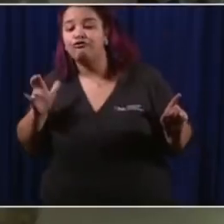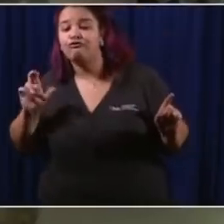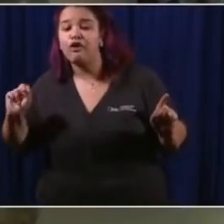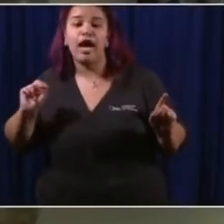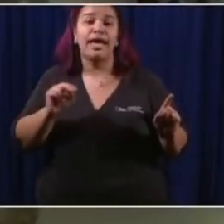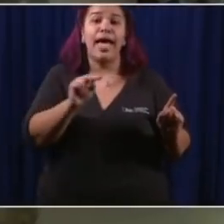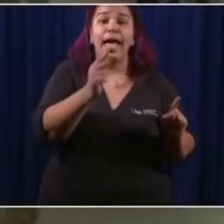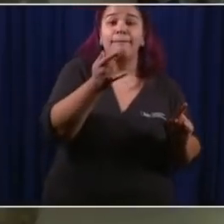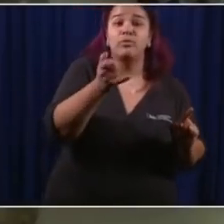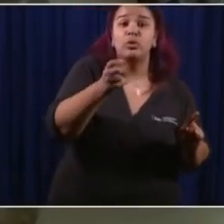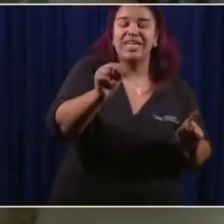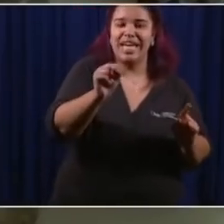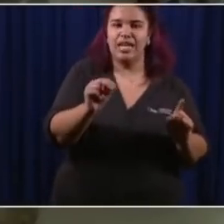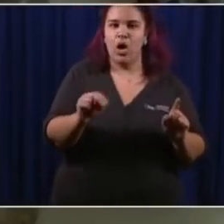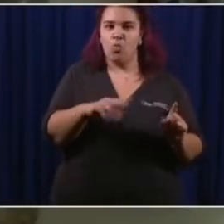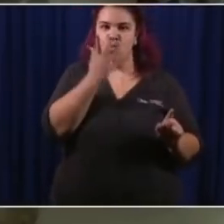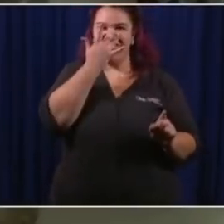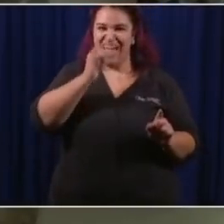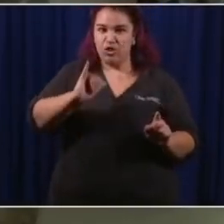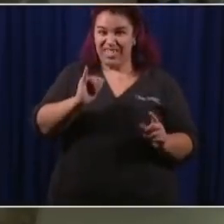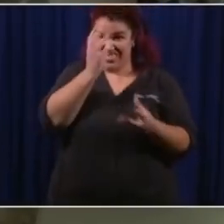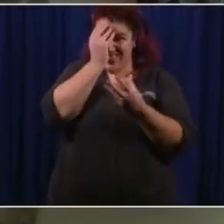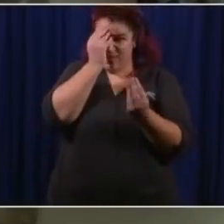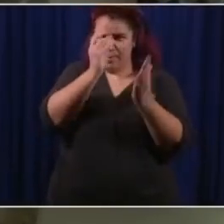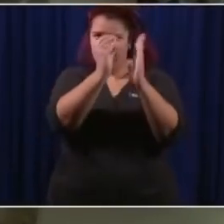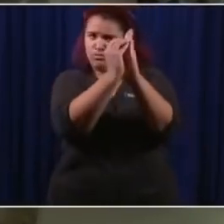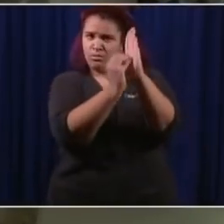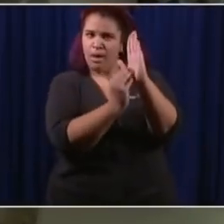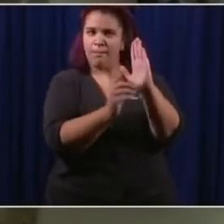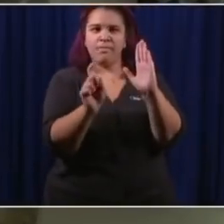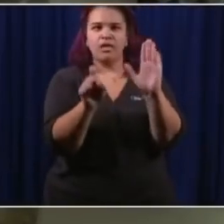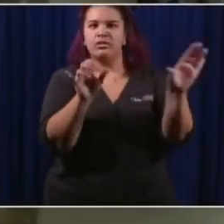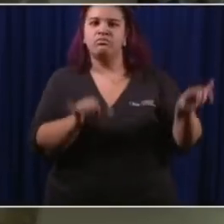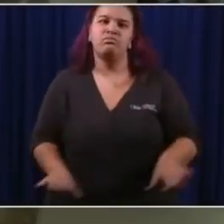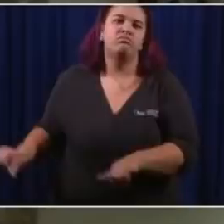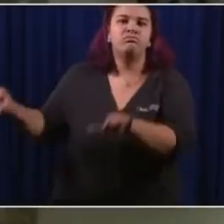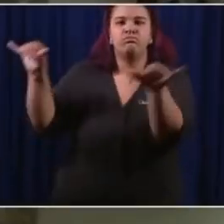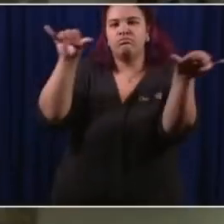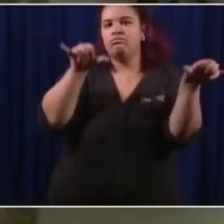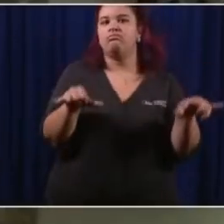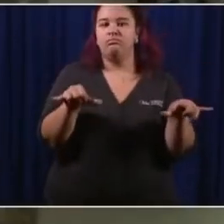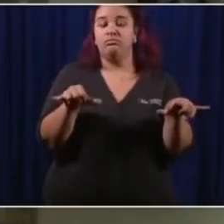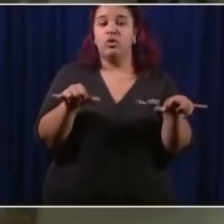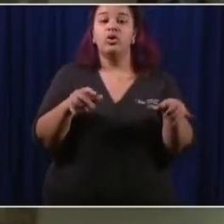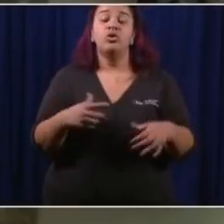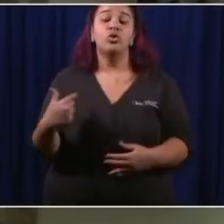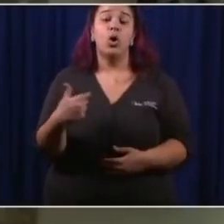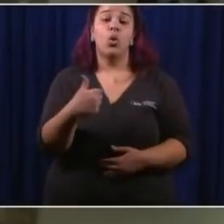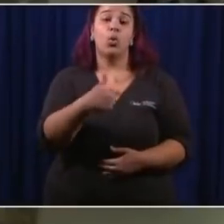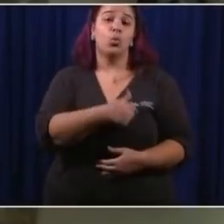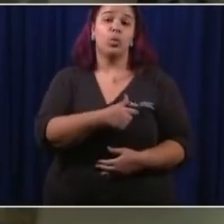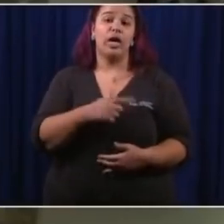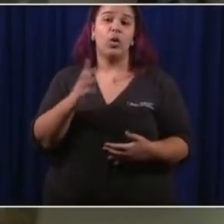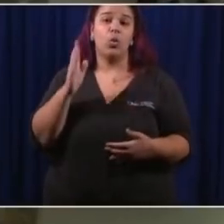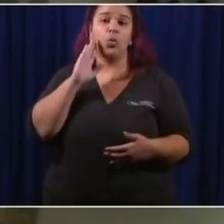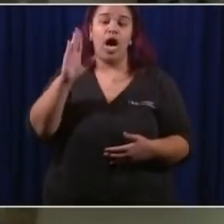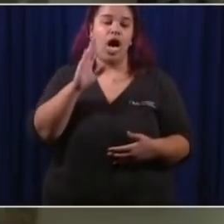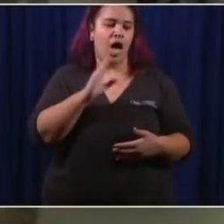be the same way. So we will have a procedure to outline for you on